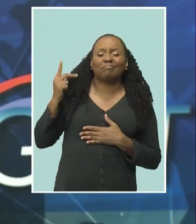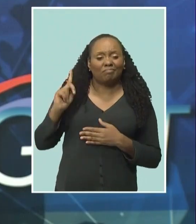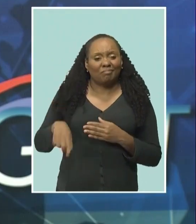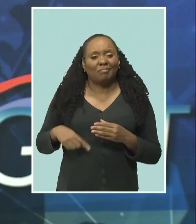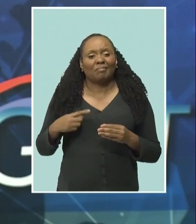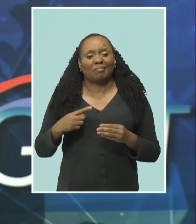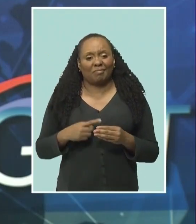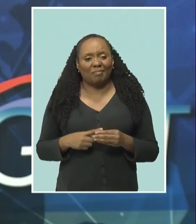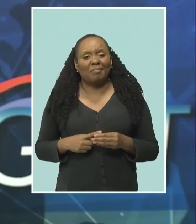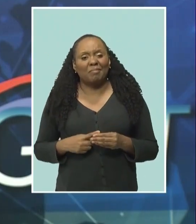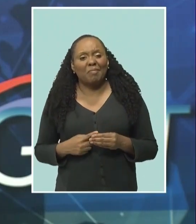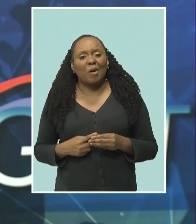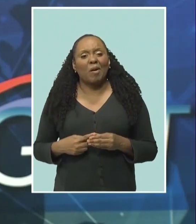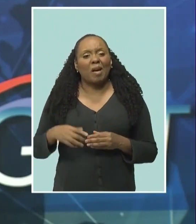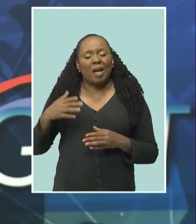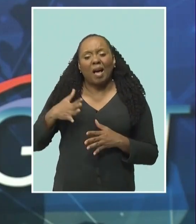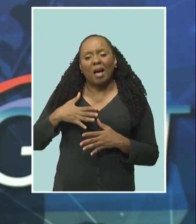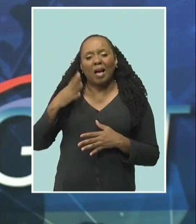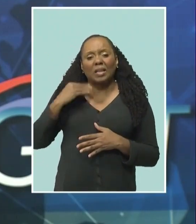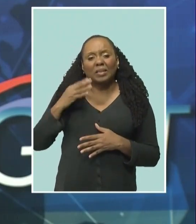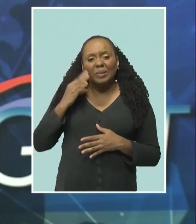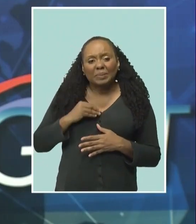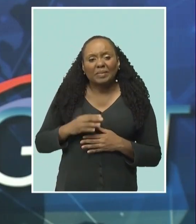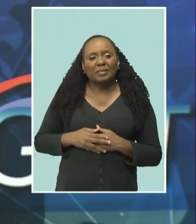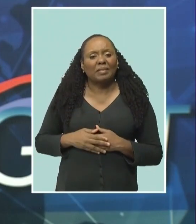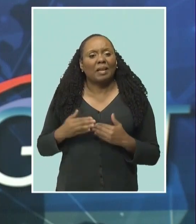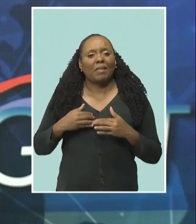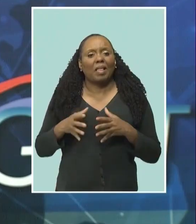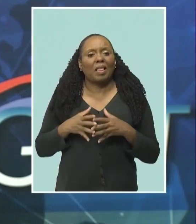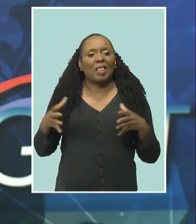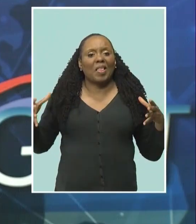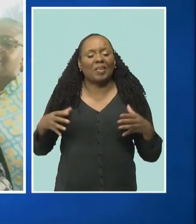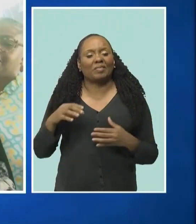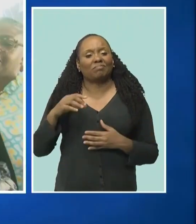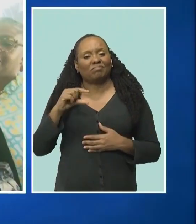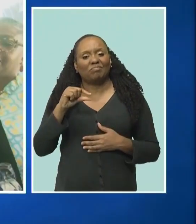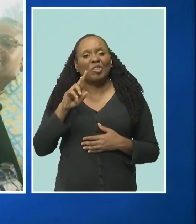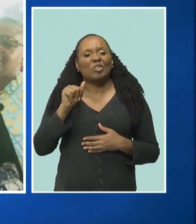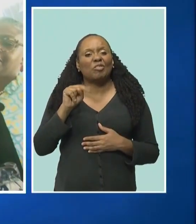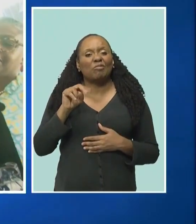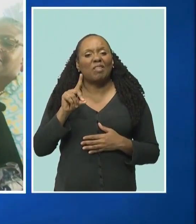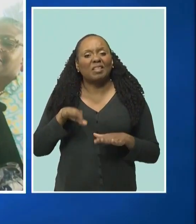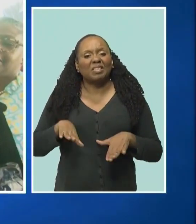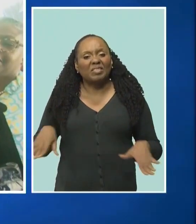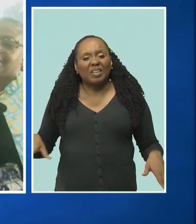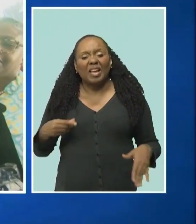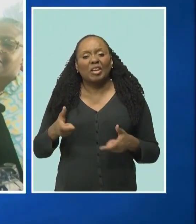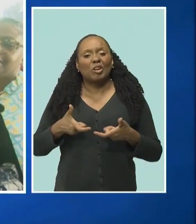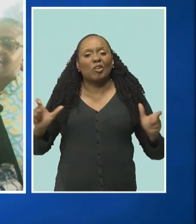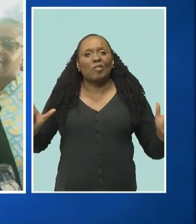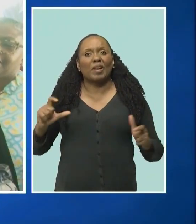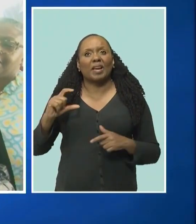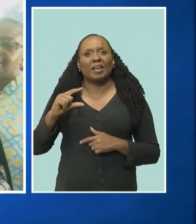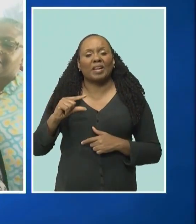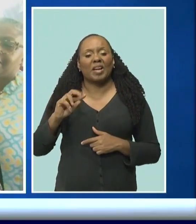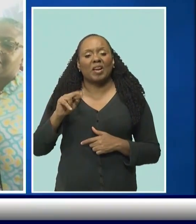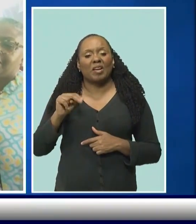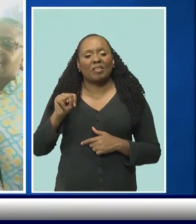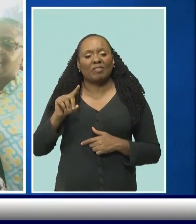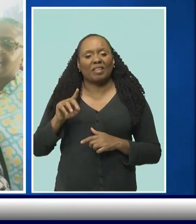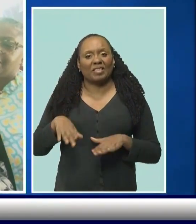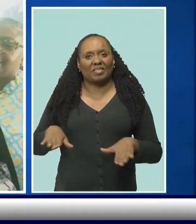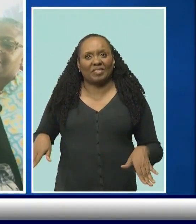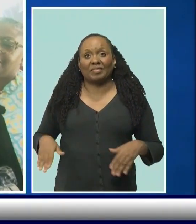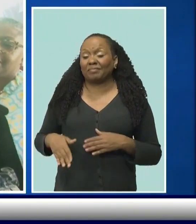of 3 and great-grandmother of 1. When she was going to school, she got a little